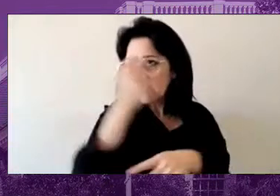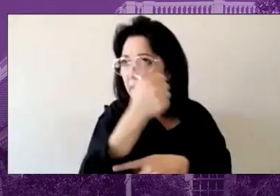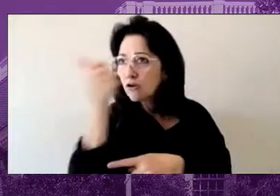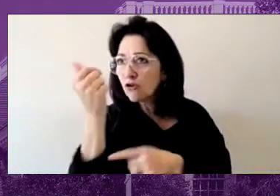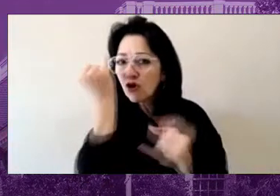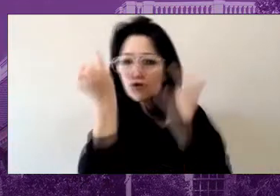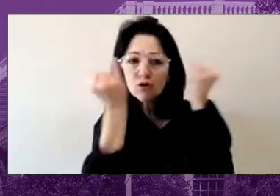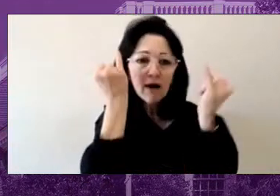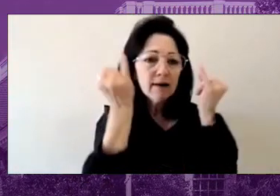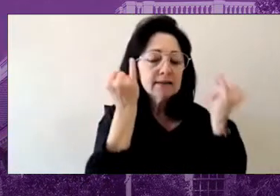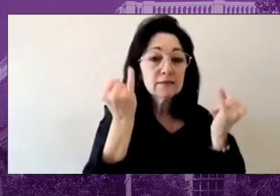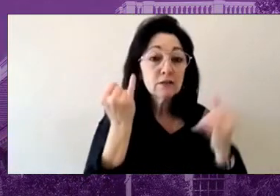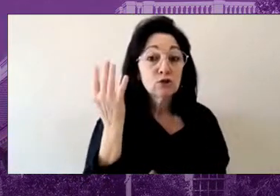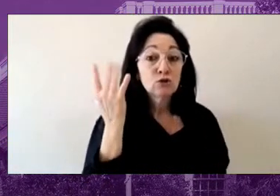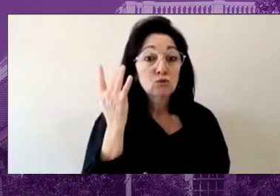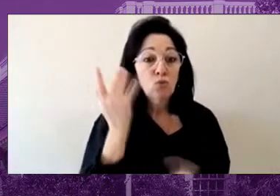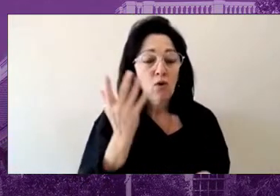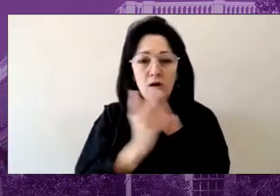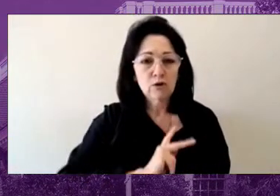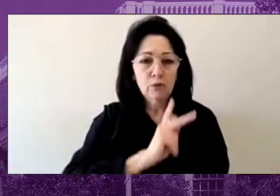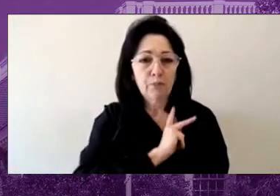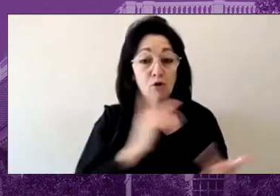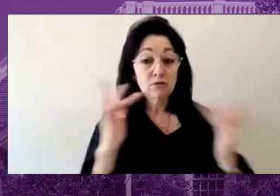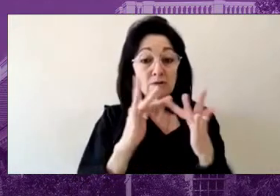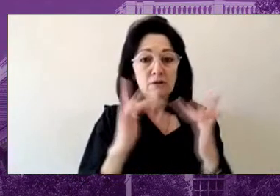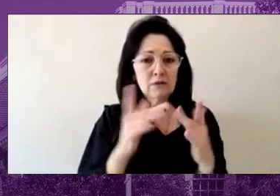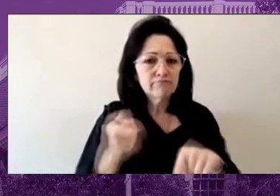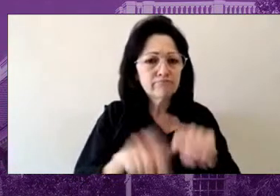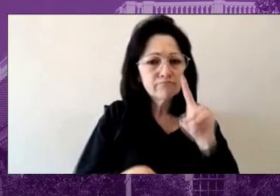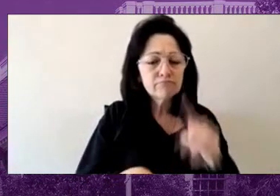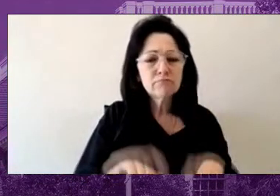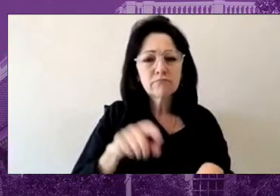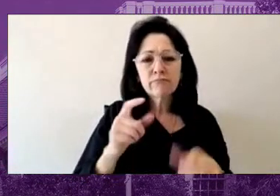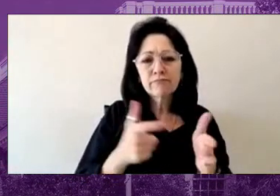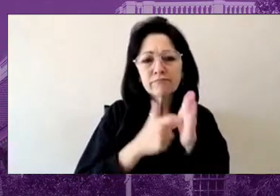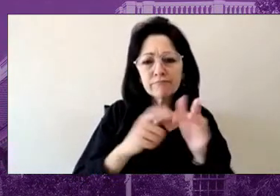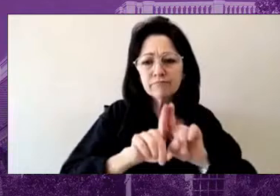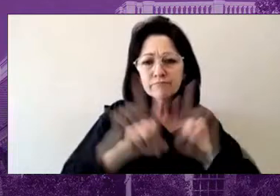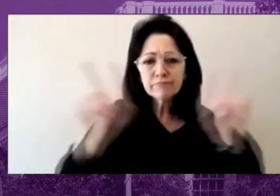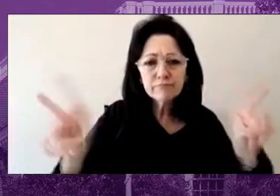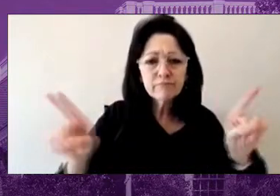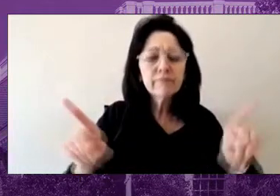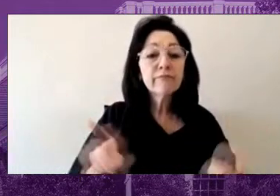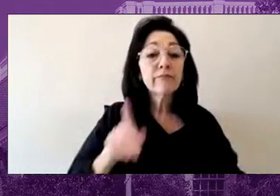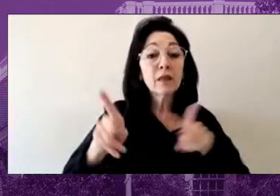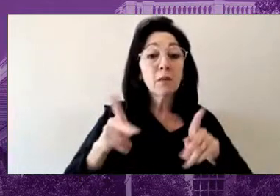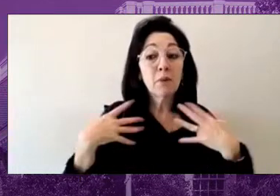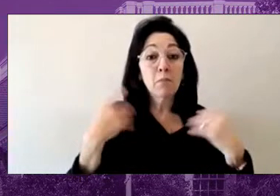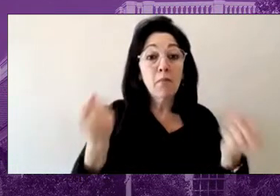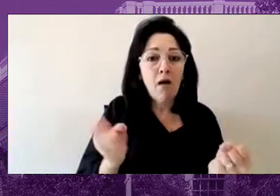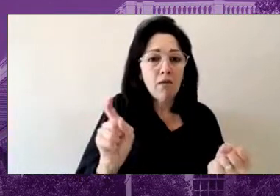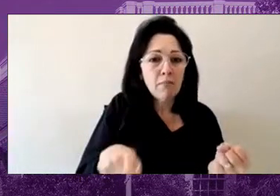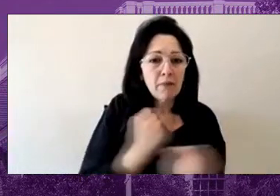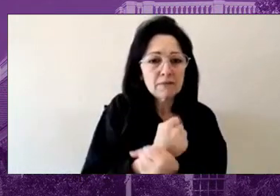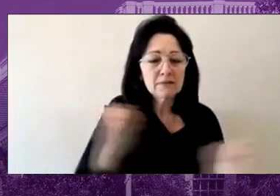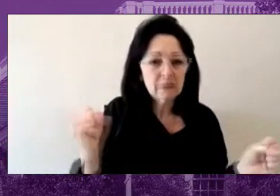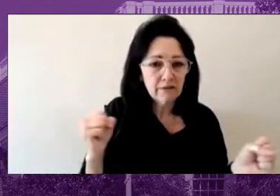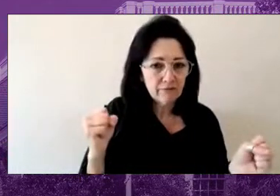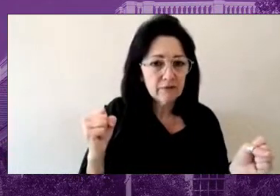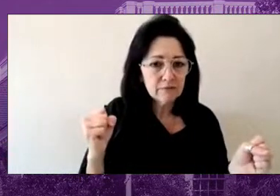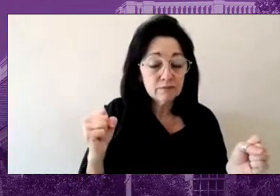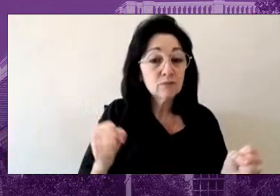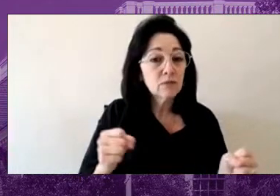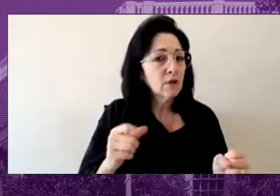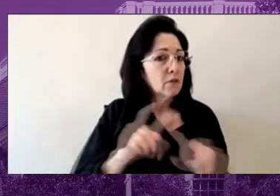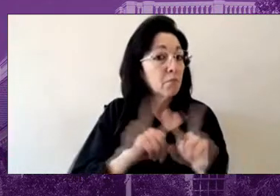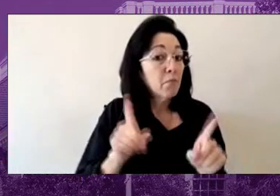contact was limited. They wanted to ensure that survivors knew that despite the pandemic, services were still